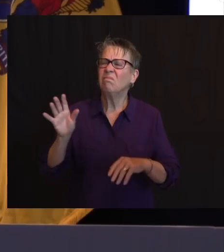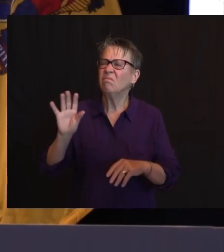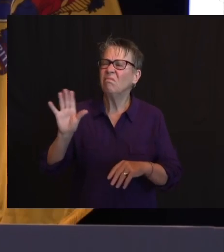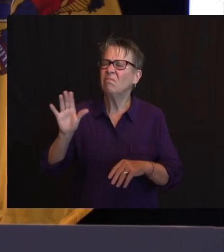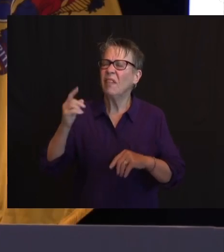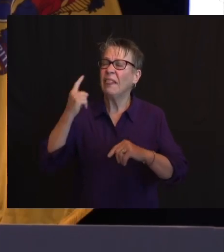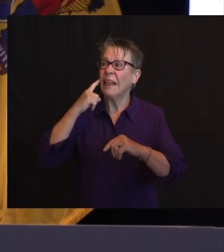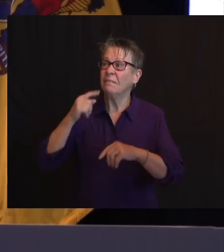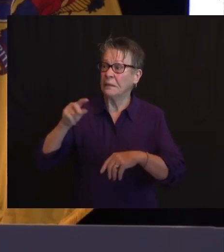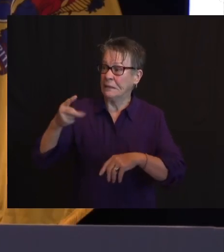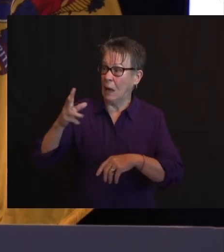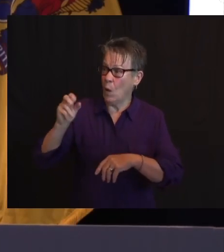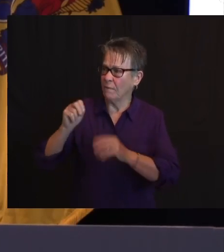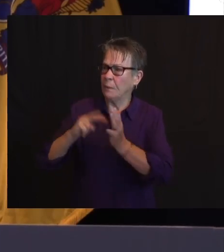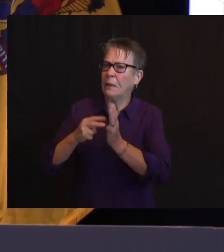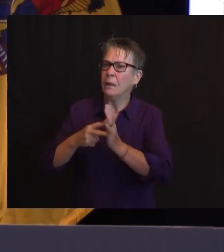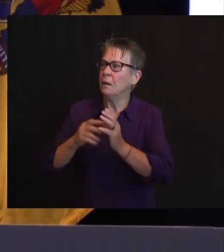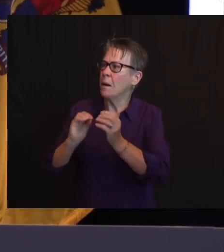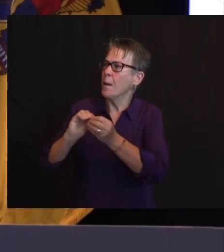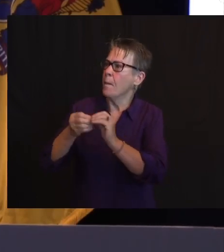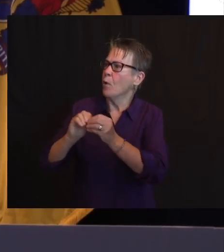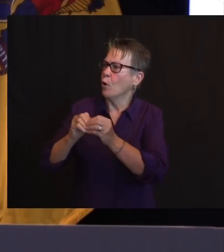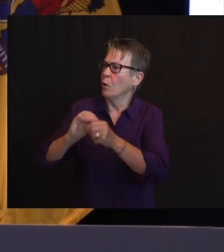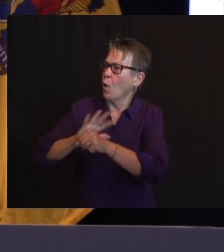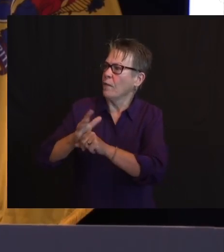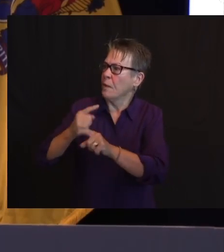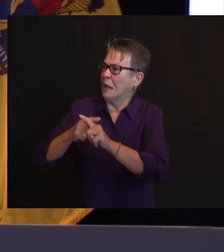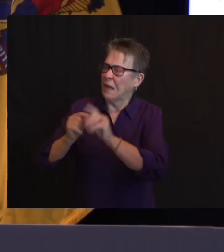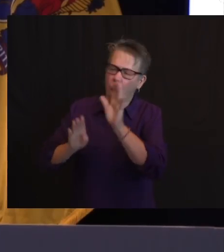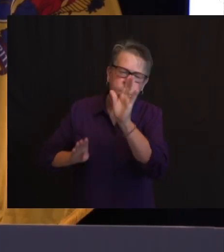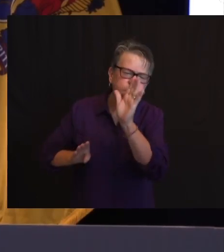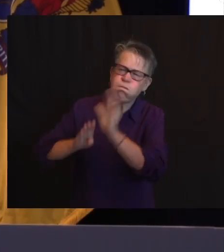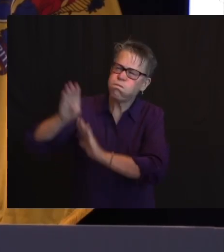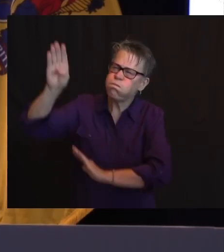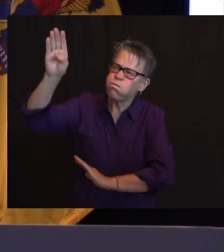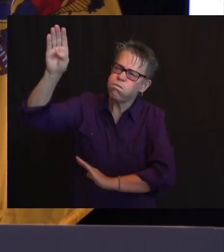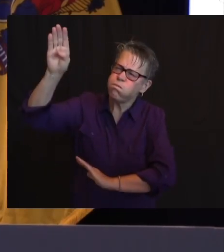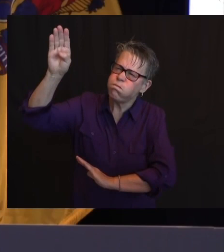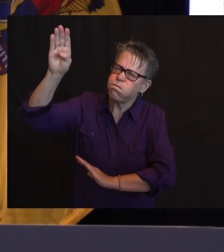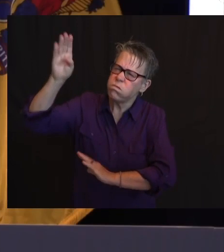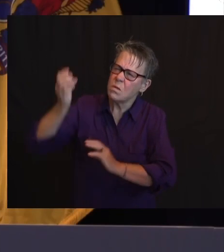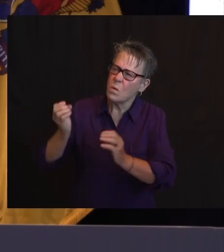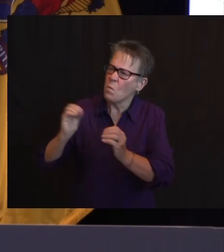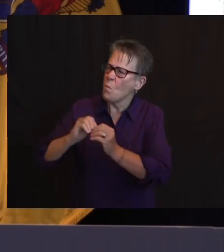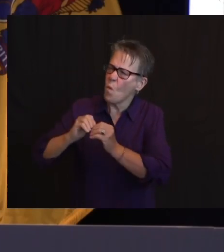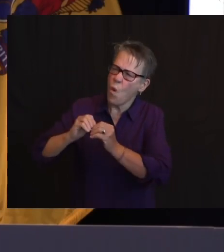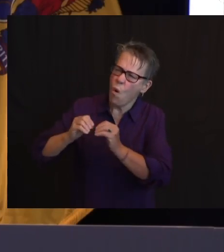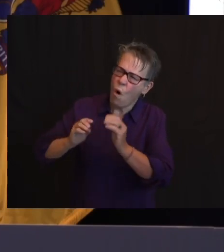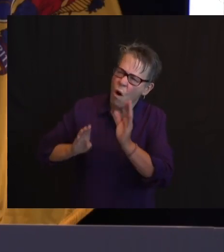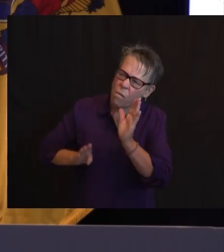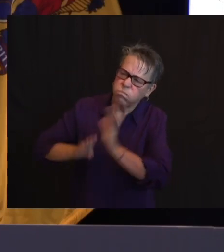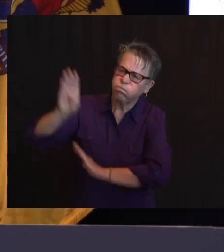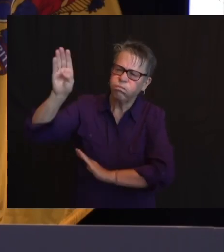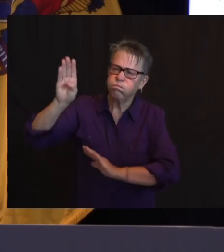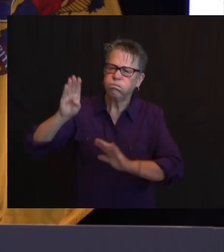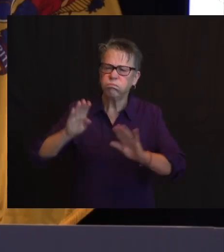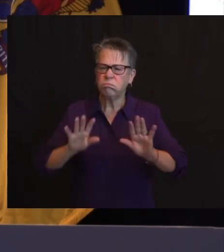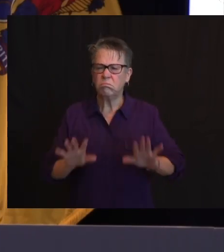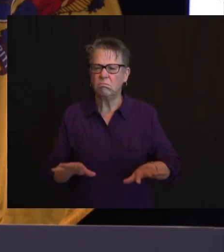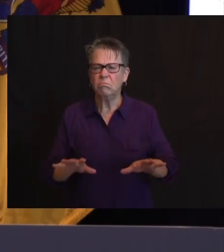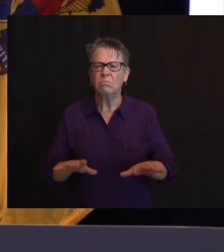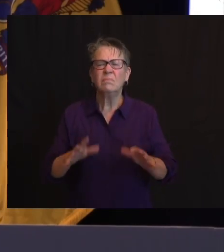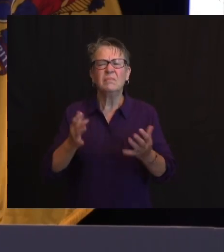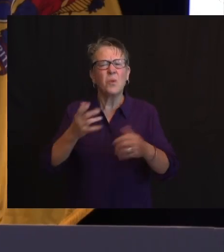personally of the opinion this is part of the ebb and flow, and partly explainable by specific events and